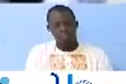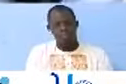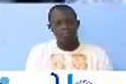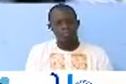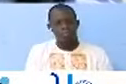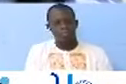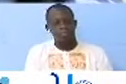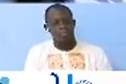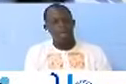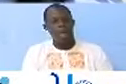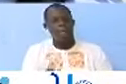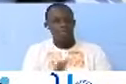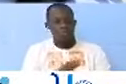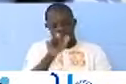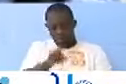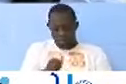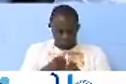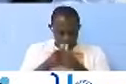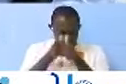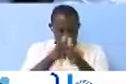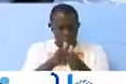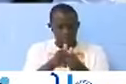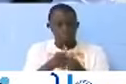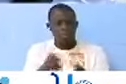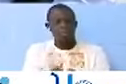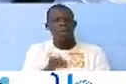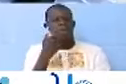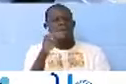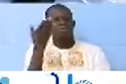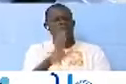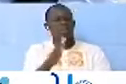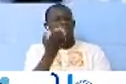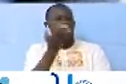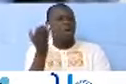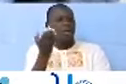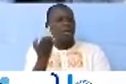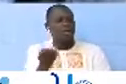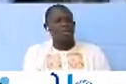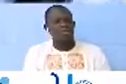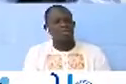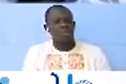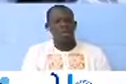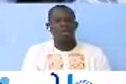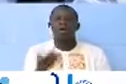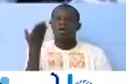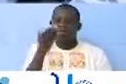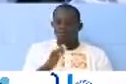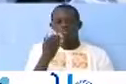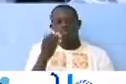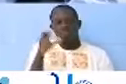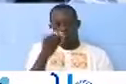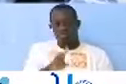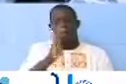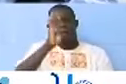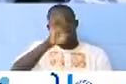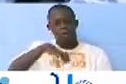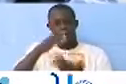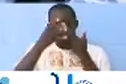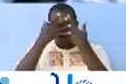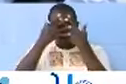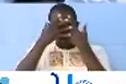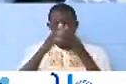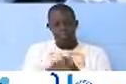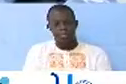vehicle. He was being escorted. Where was he coming from? Kabona Minto. Kabona mile 2. When he was brought from